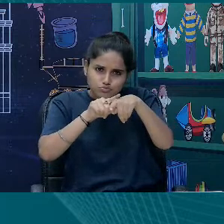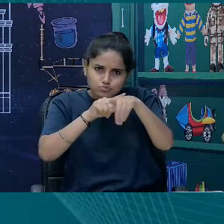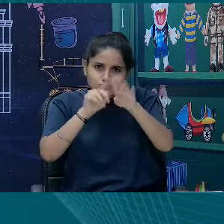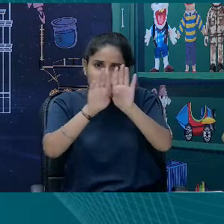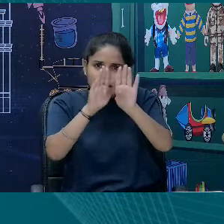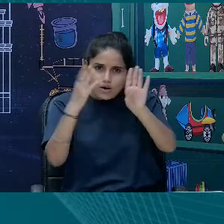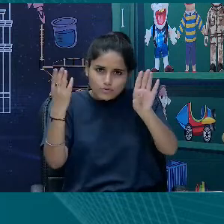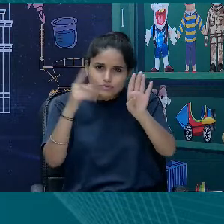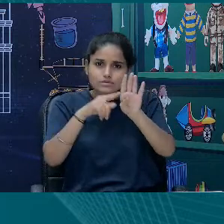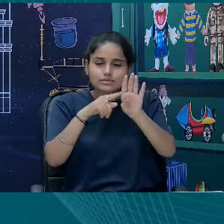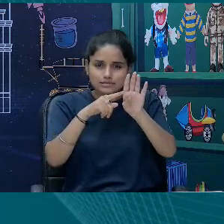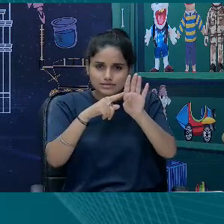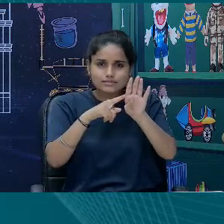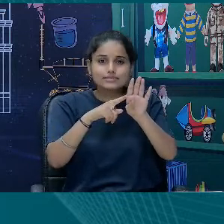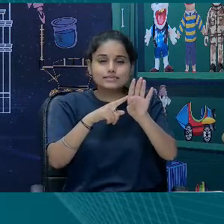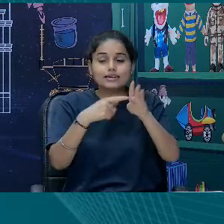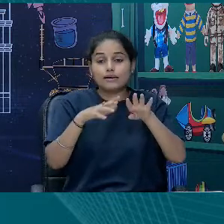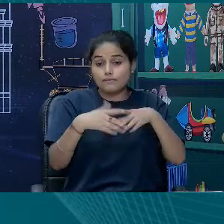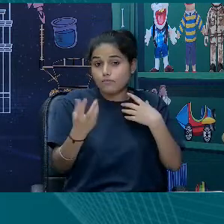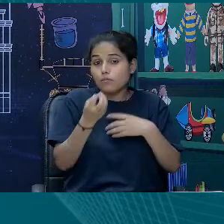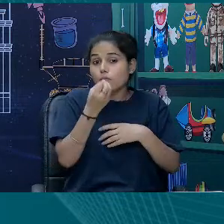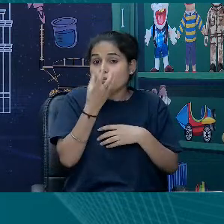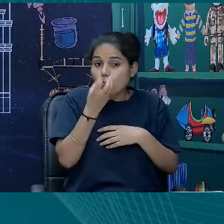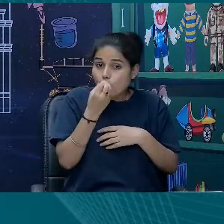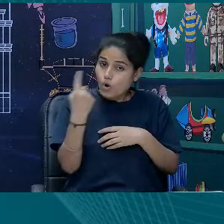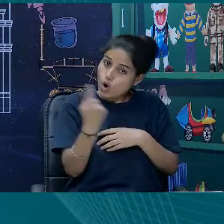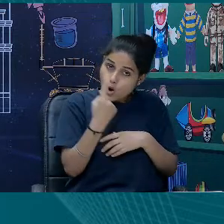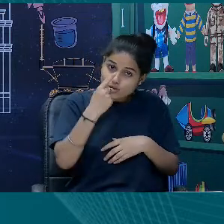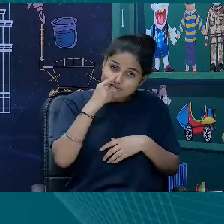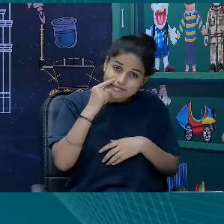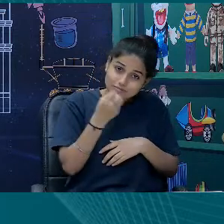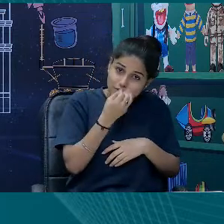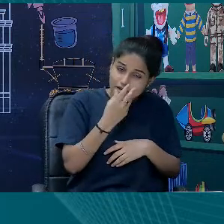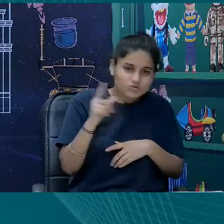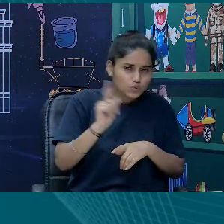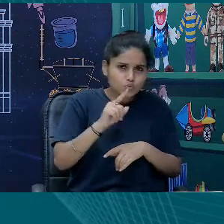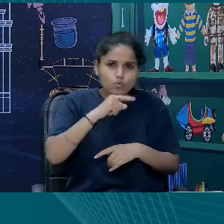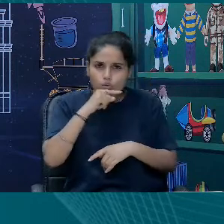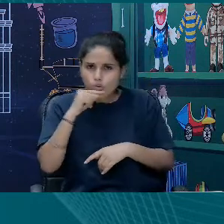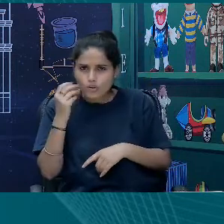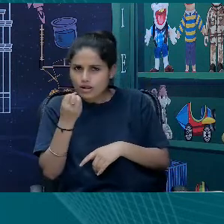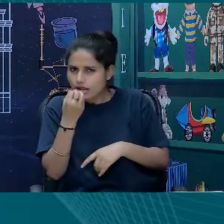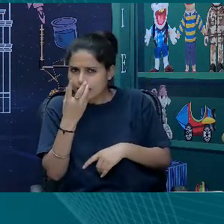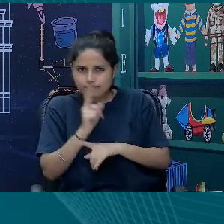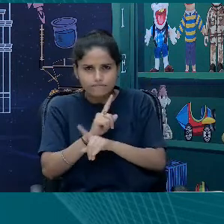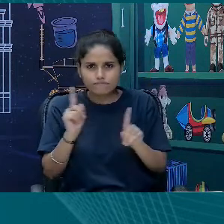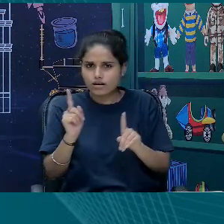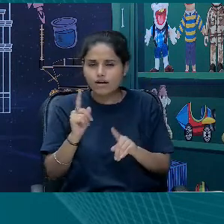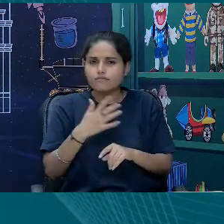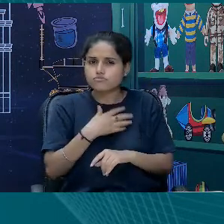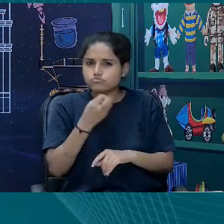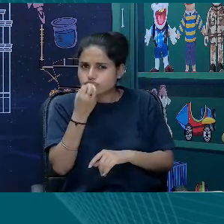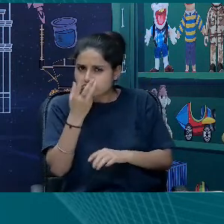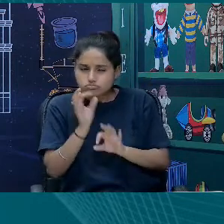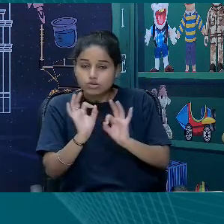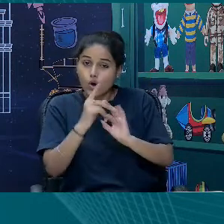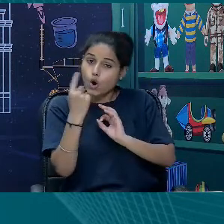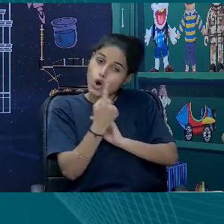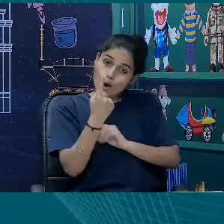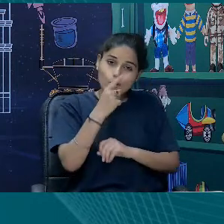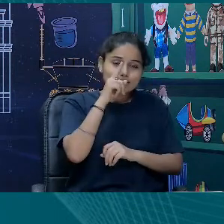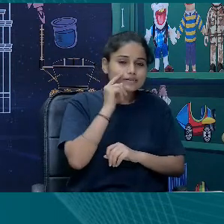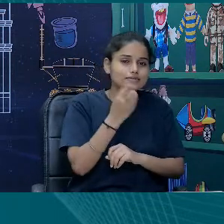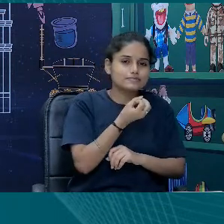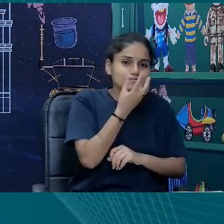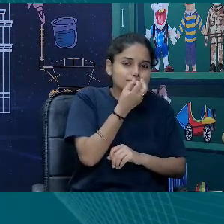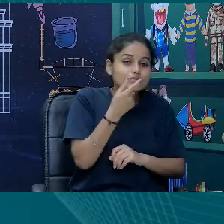only marigold flower, not other flowers, no rose flower. He only want a marigold flower. Okay, and only 6